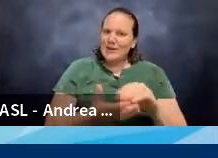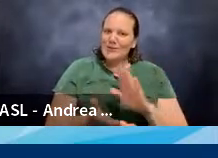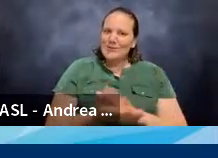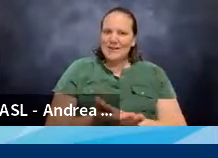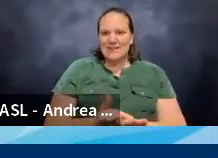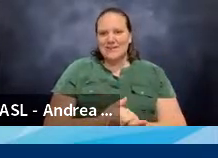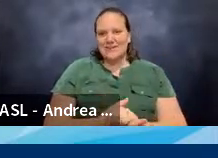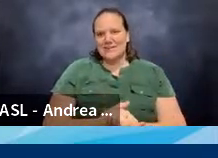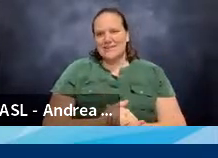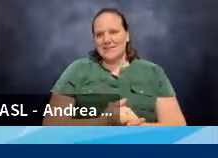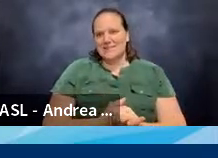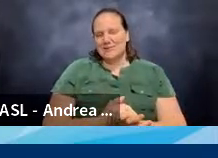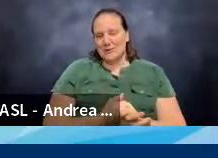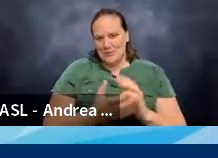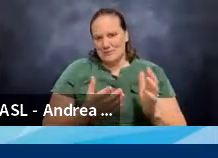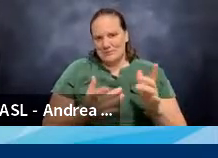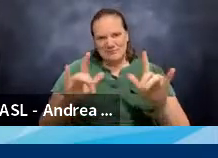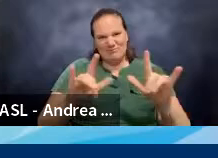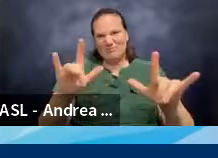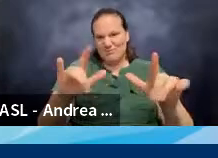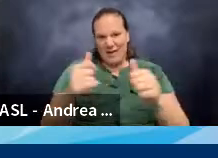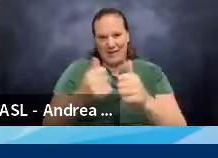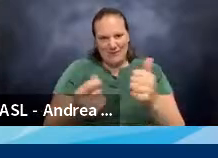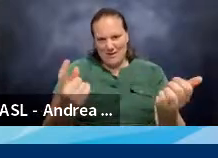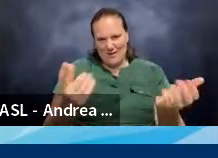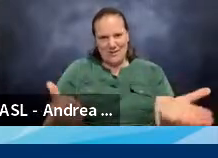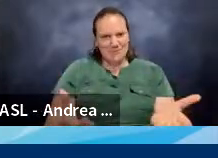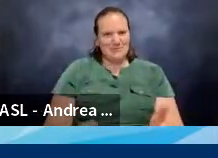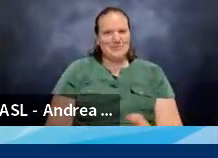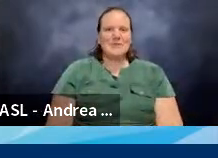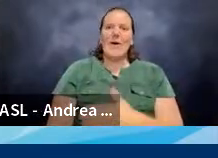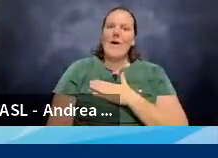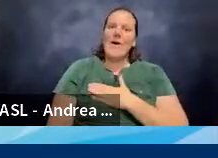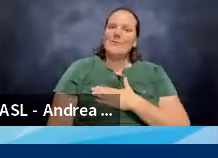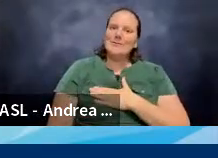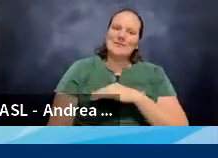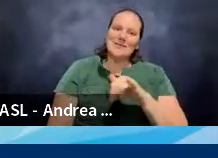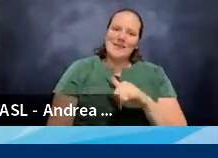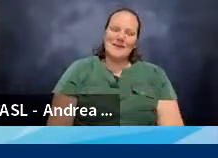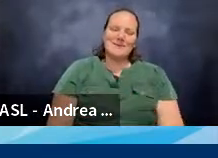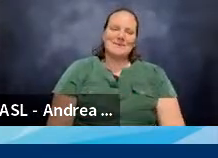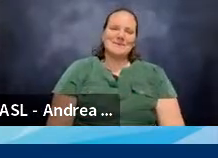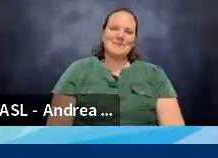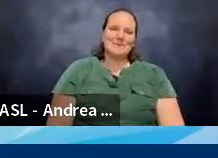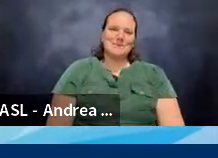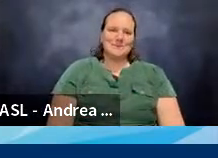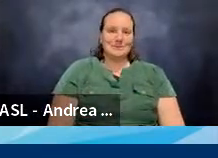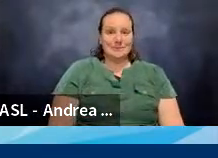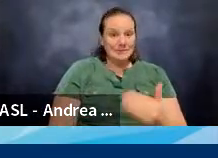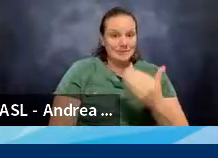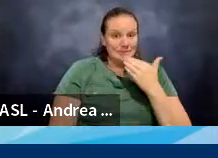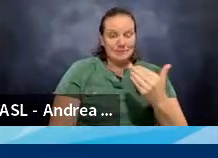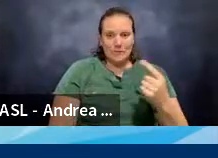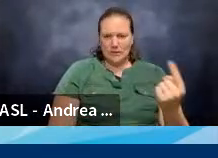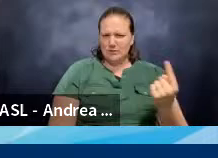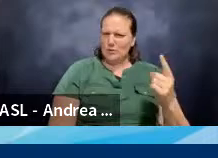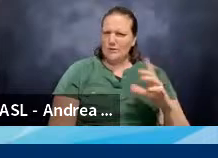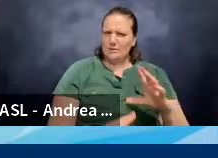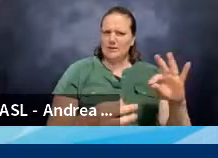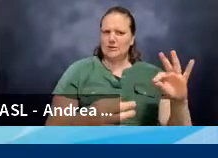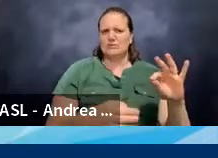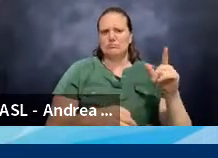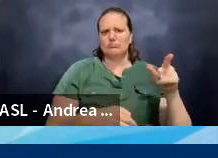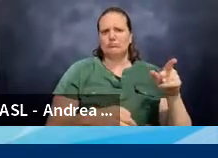everywhere, so you can get it here. Well, I appreciate it. Well, thank you. And someone was mentioning, you